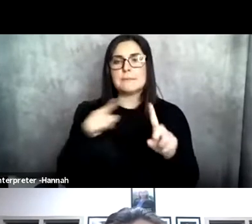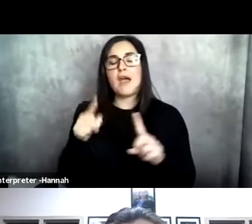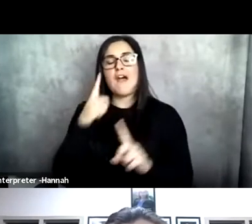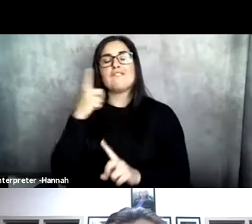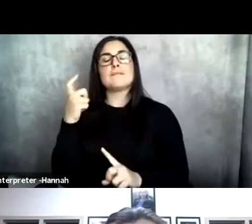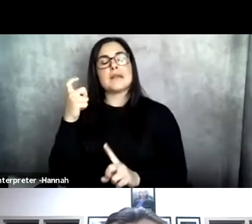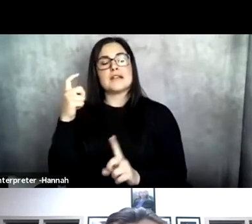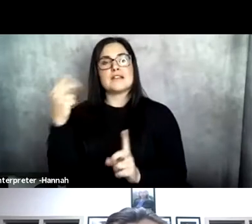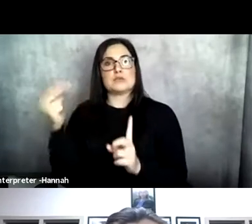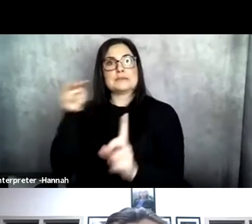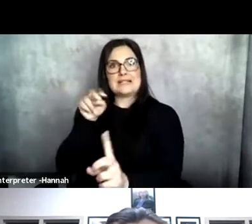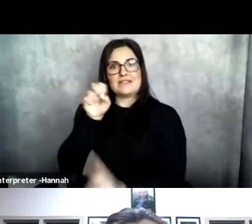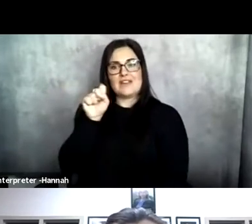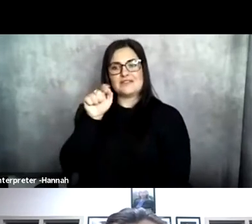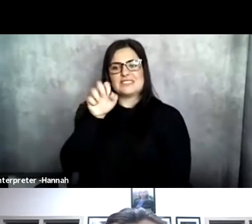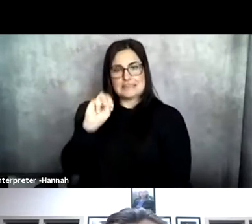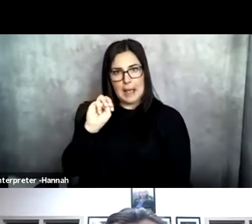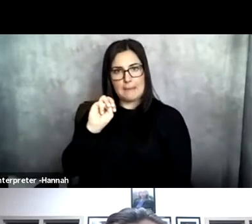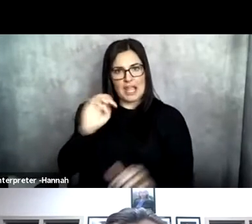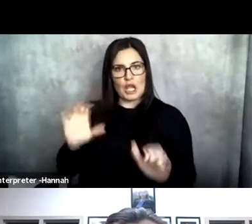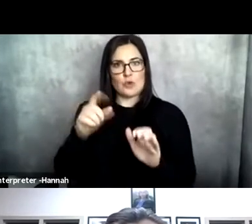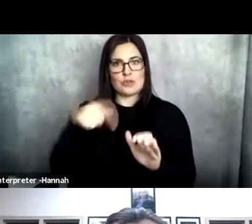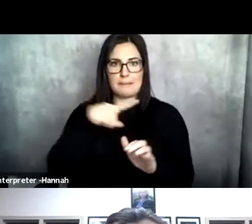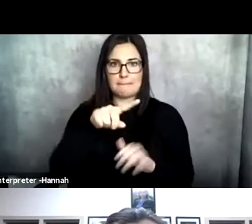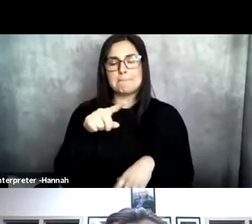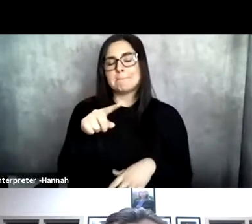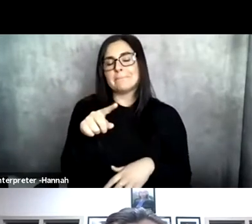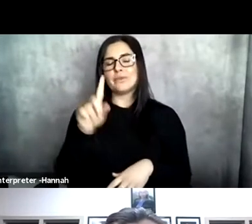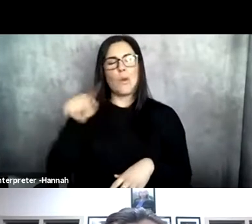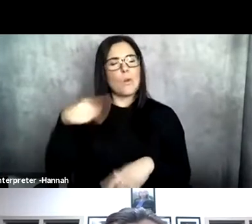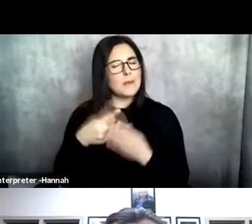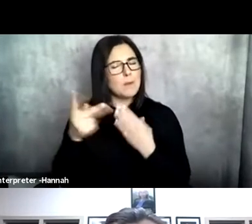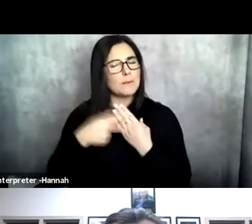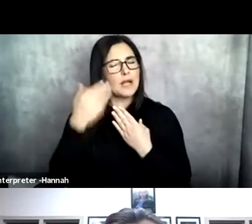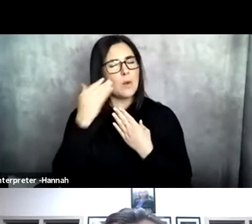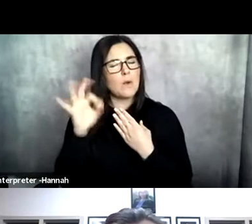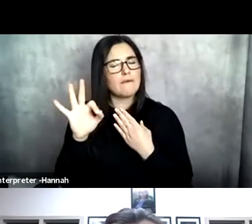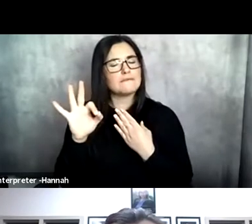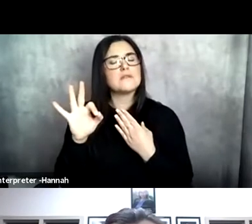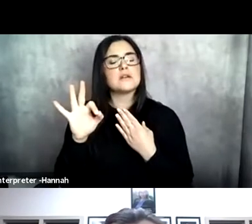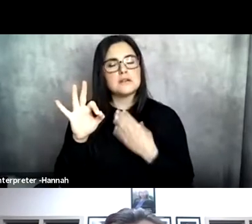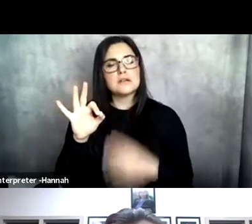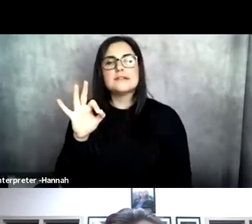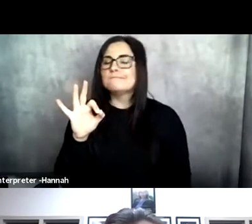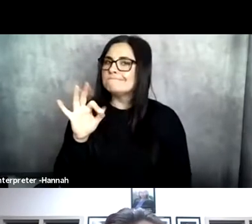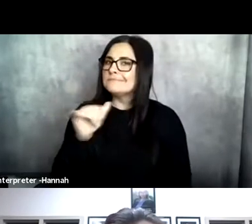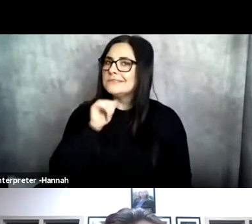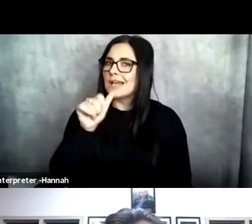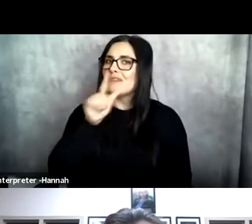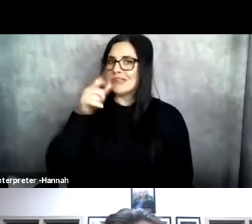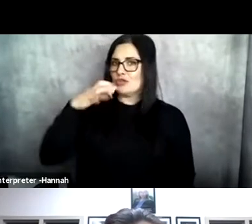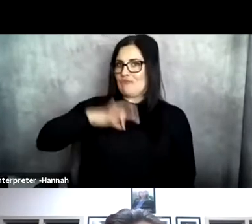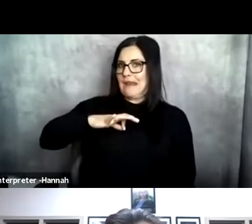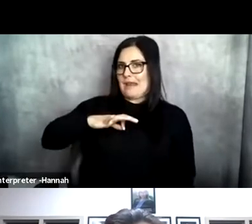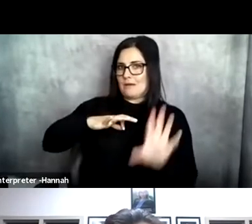lens of STEM, right? So he's that's the only program that I know of. It's not a credit-based program,